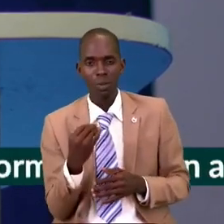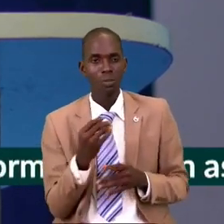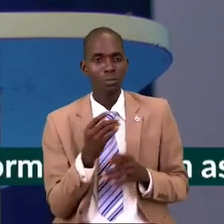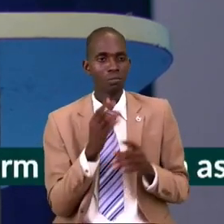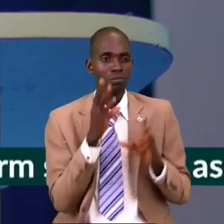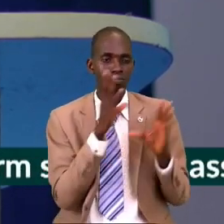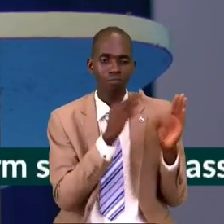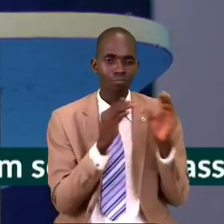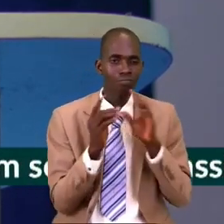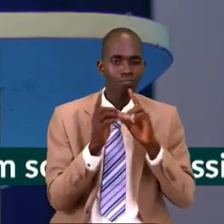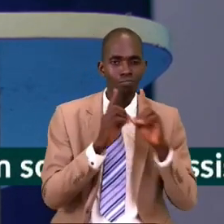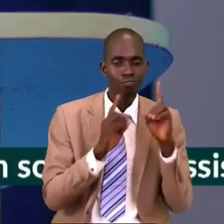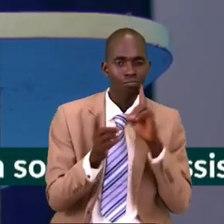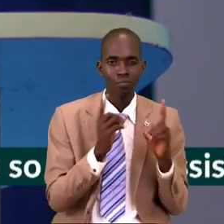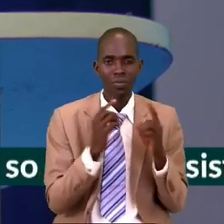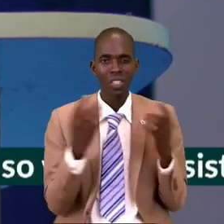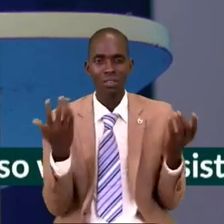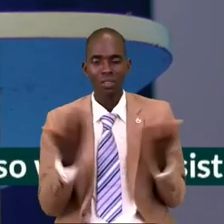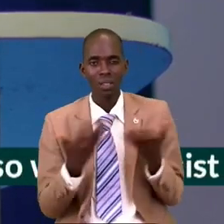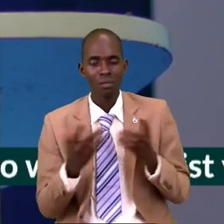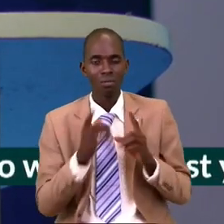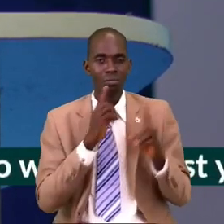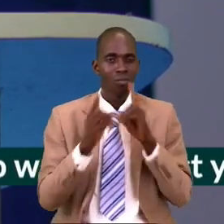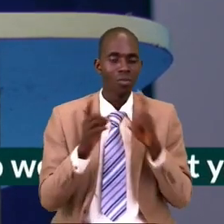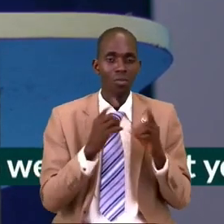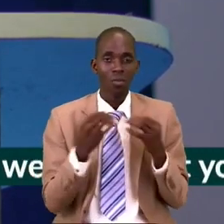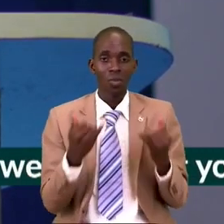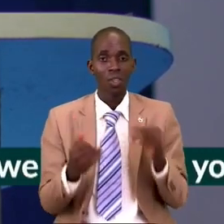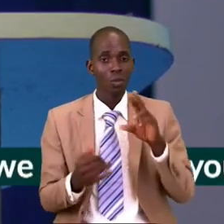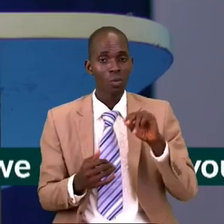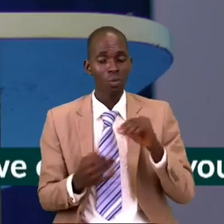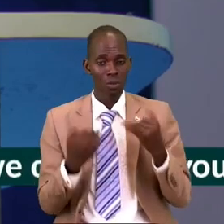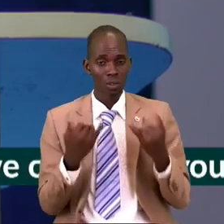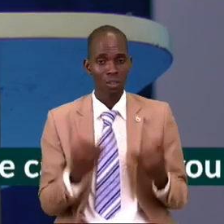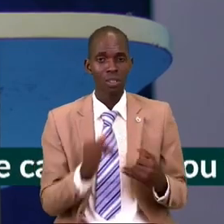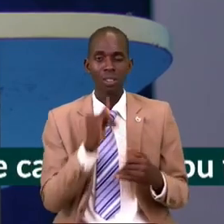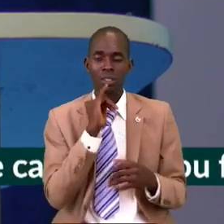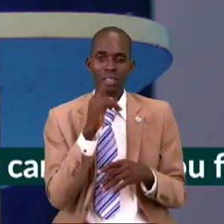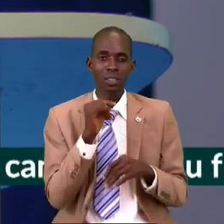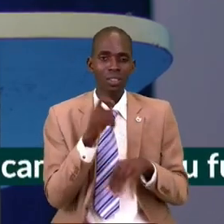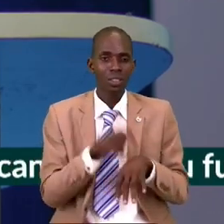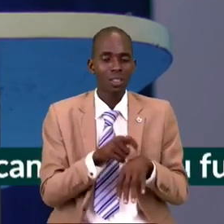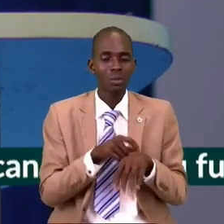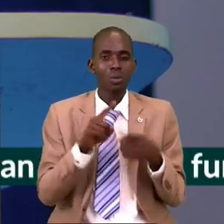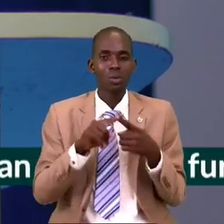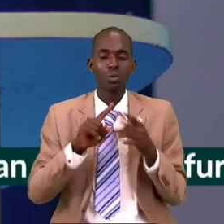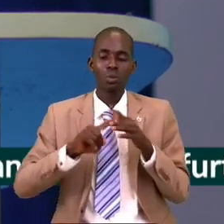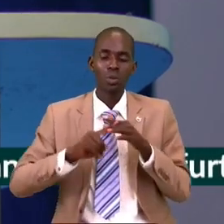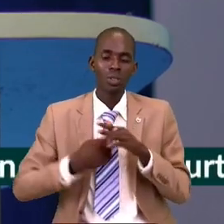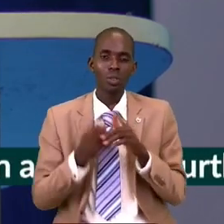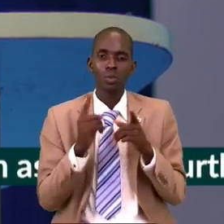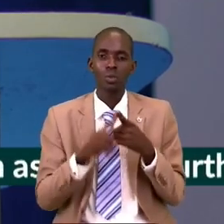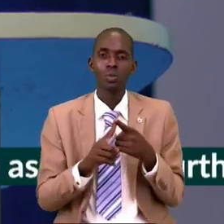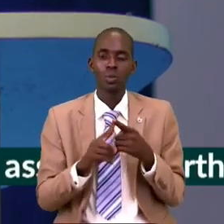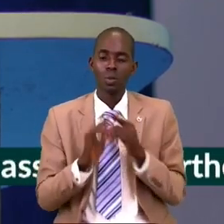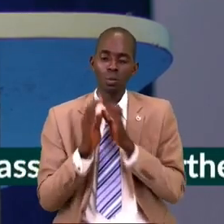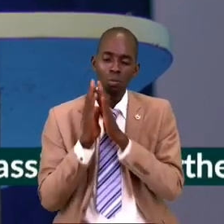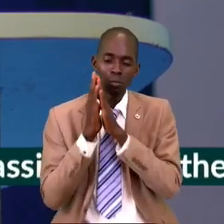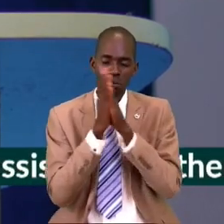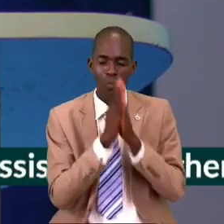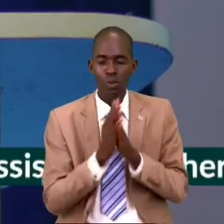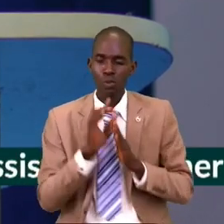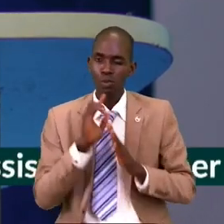Believer's banquet at our headquarter church in Yola, Pupule Street, GRA, and all over